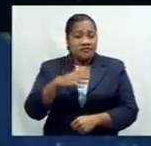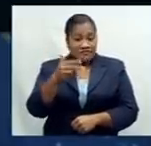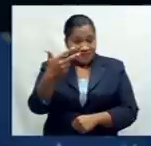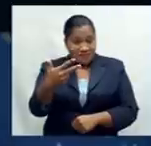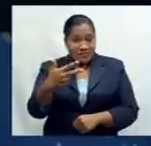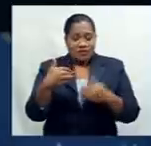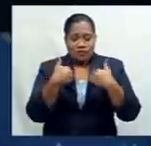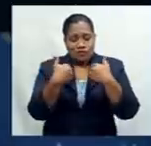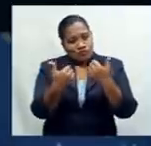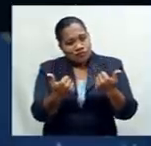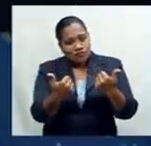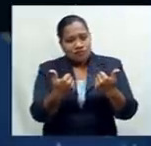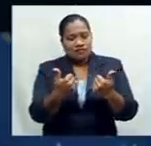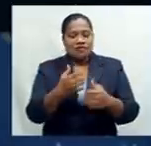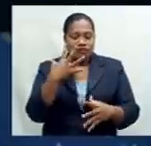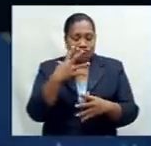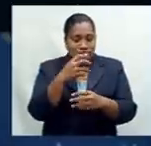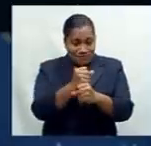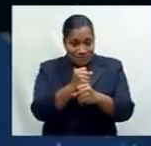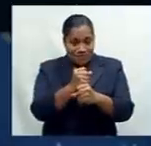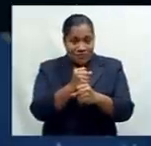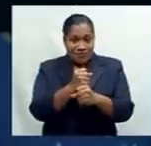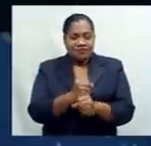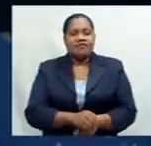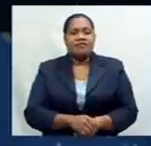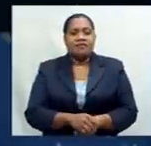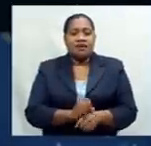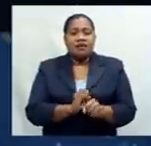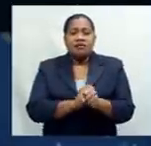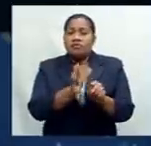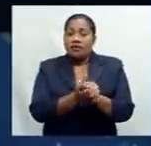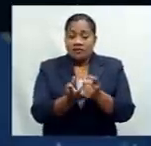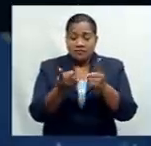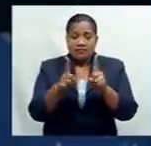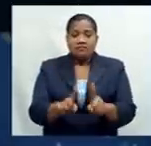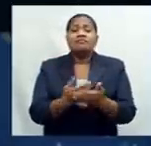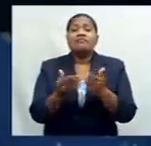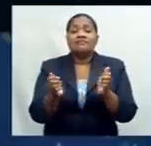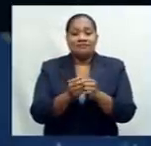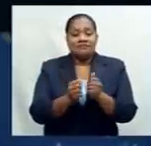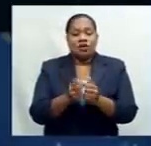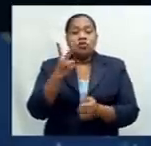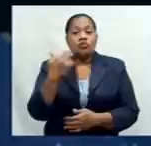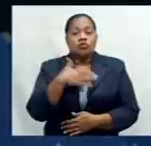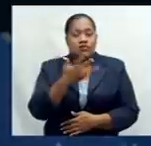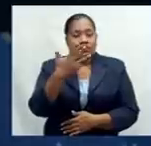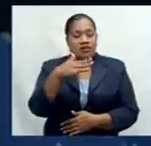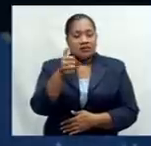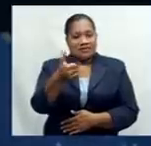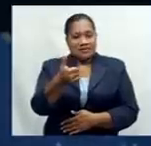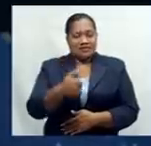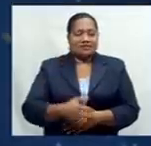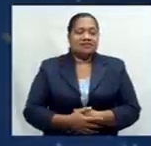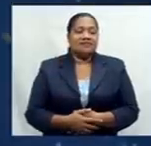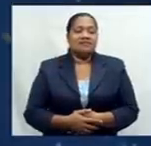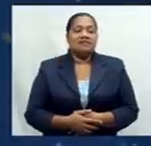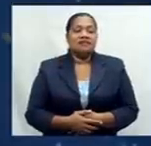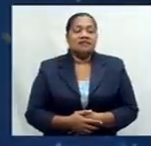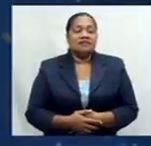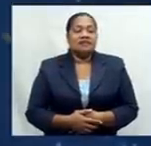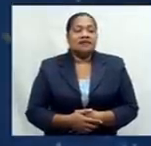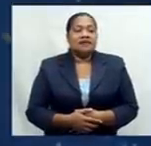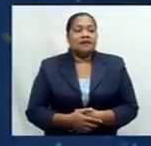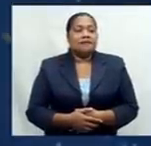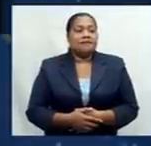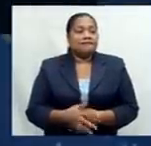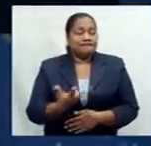11,798 recoveries in total. The COVID-19 death toll now stands at 296.